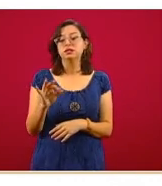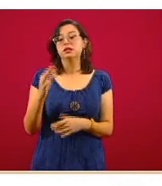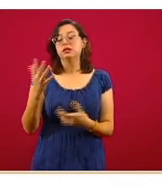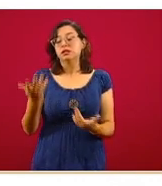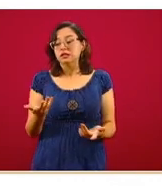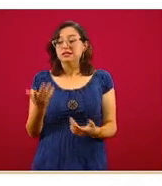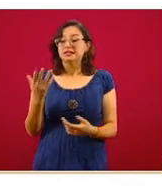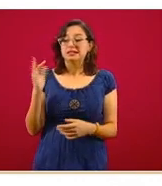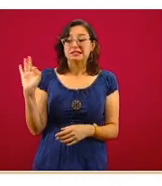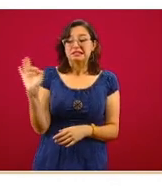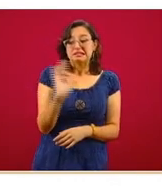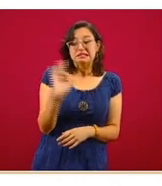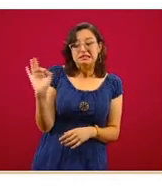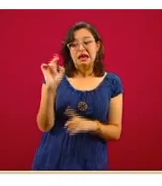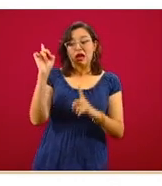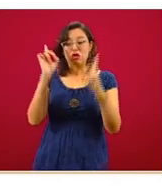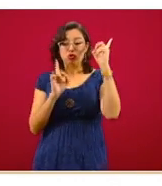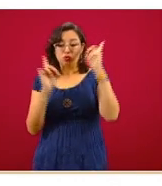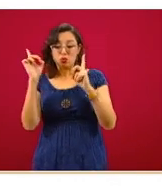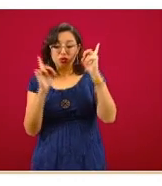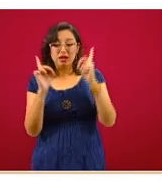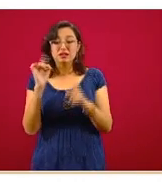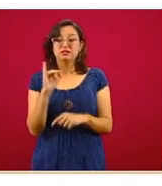We have